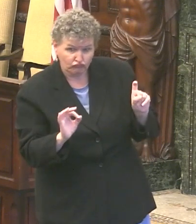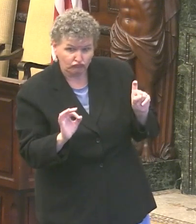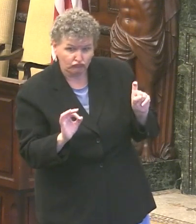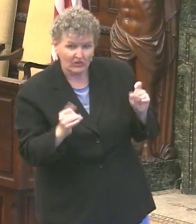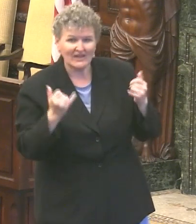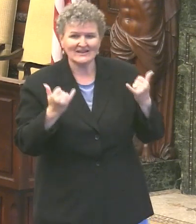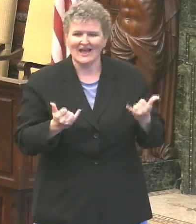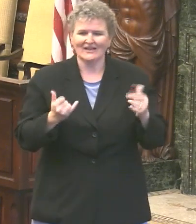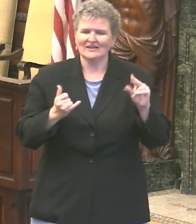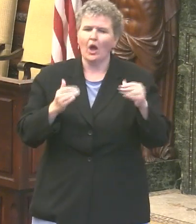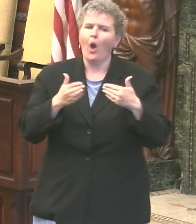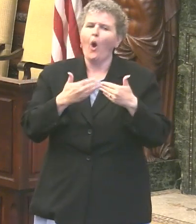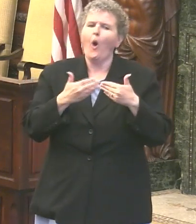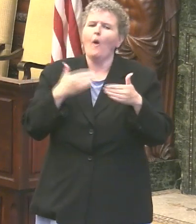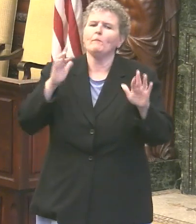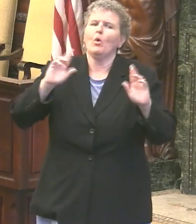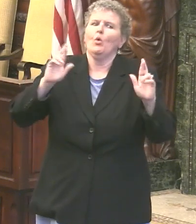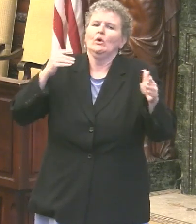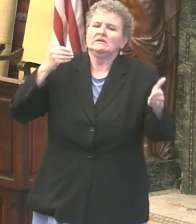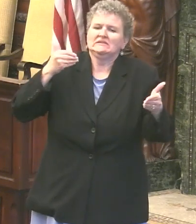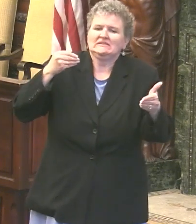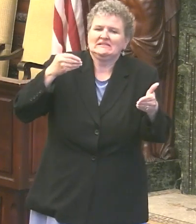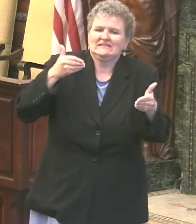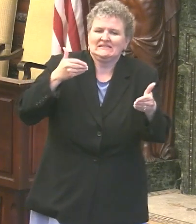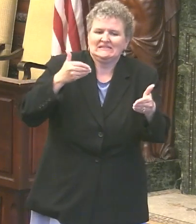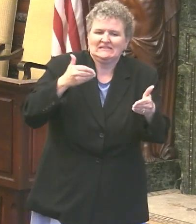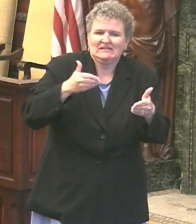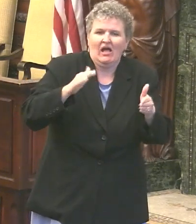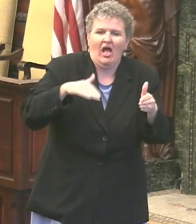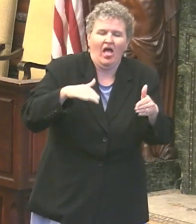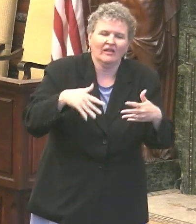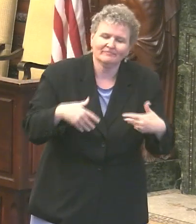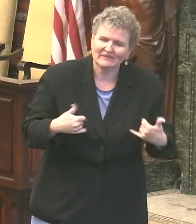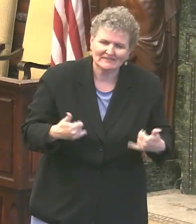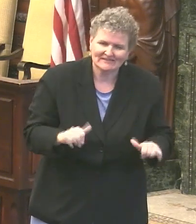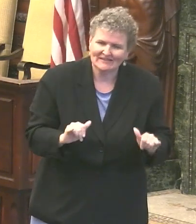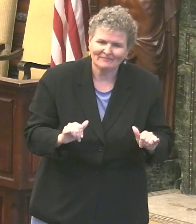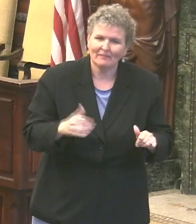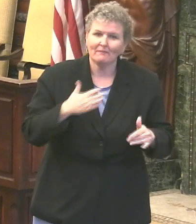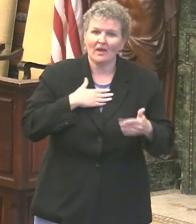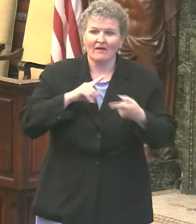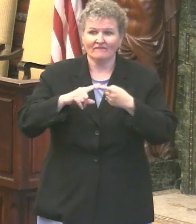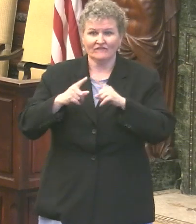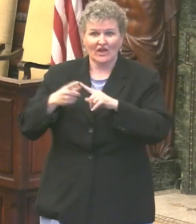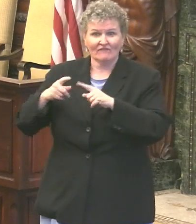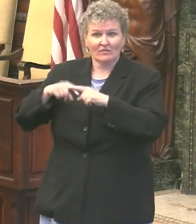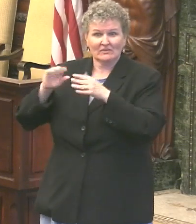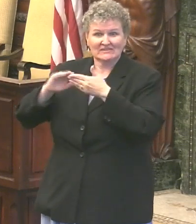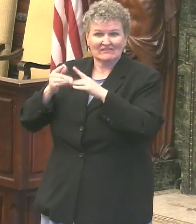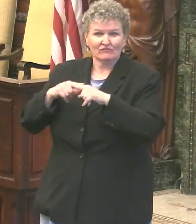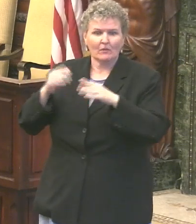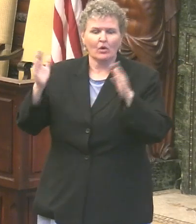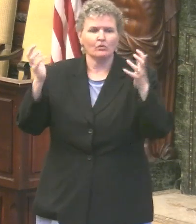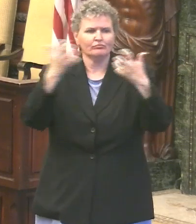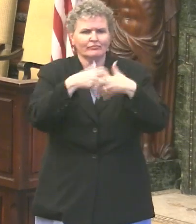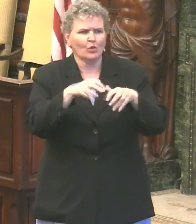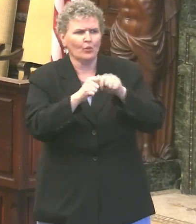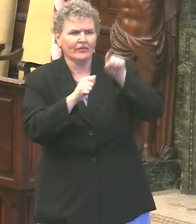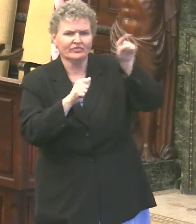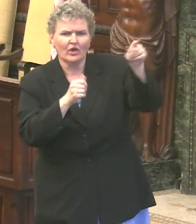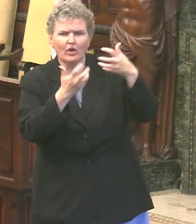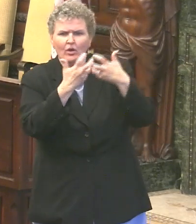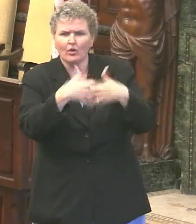towards one. Kelvin Jeremiah and myself, along with staff from the city, met with the organizers of what I would call